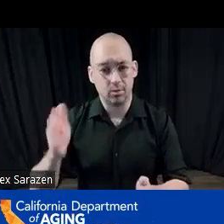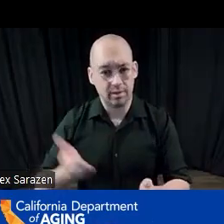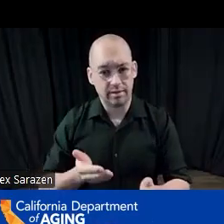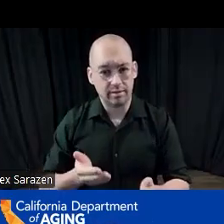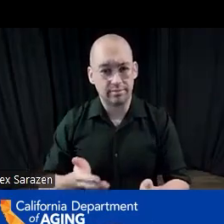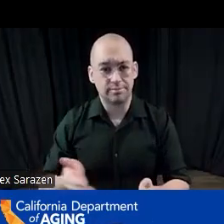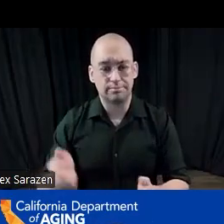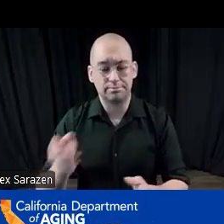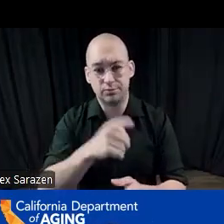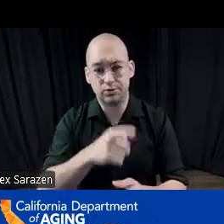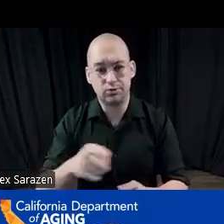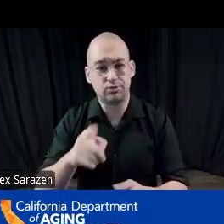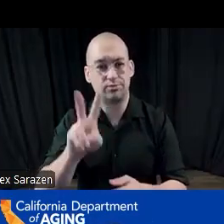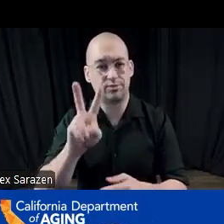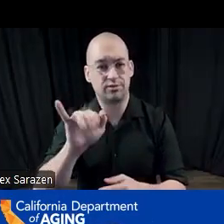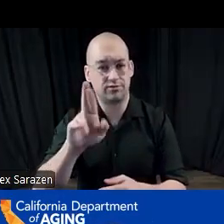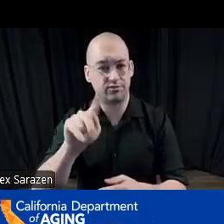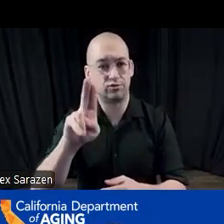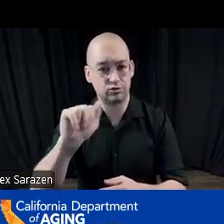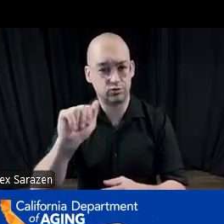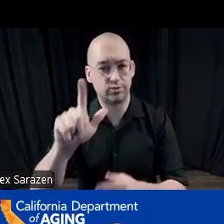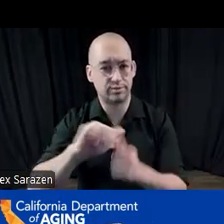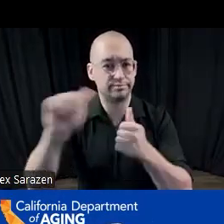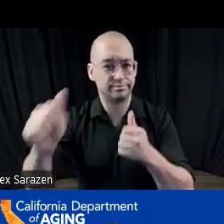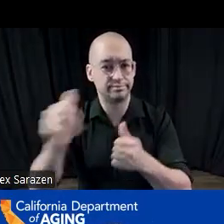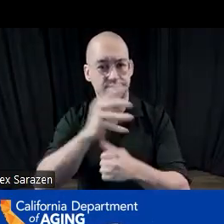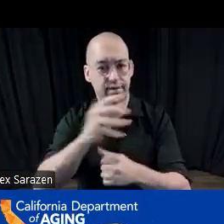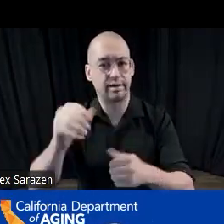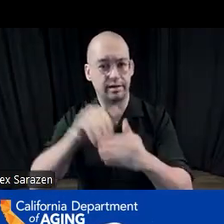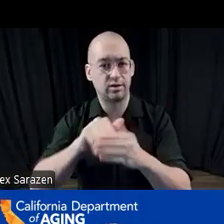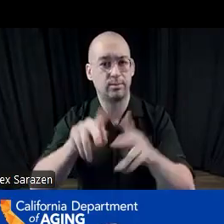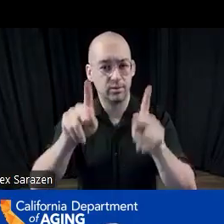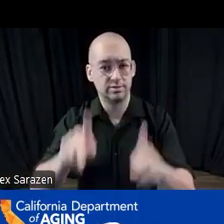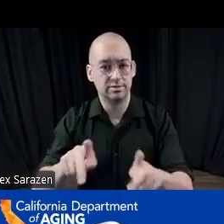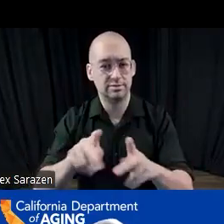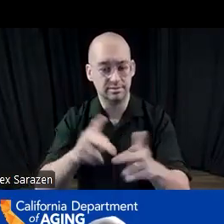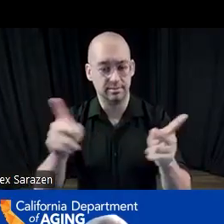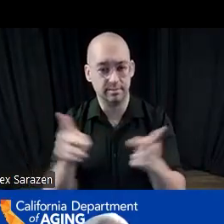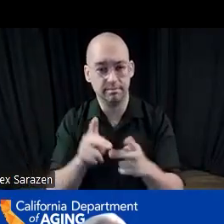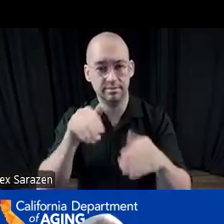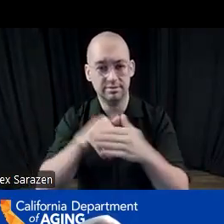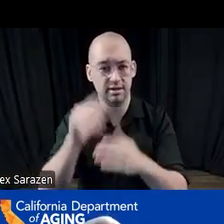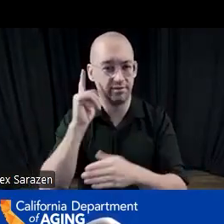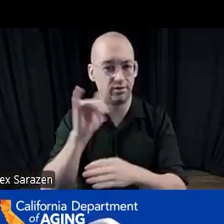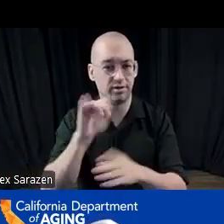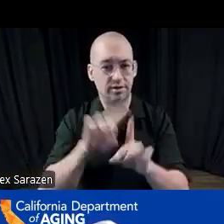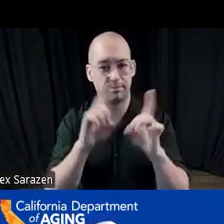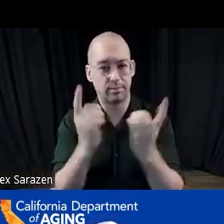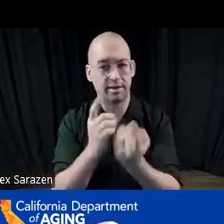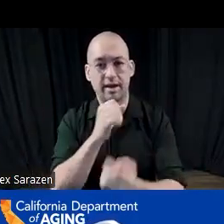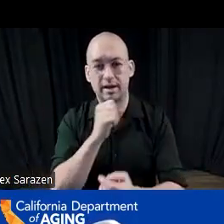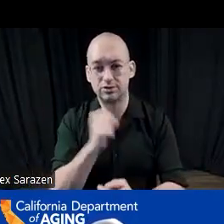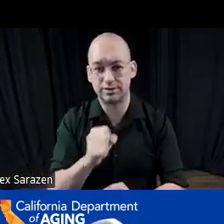a virtual as well as an in-person space here at the California Department of Aging here